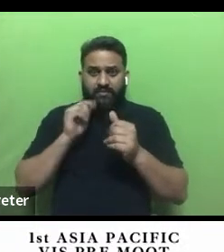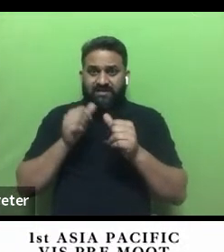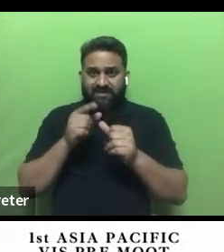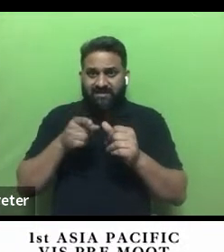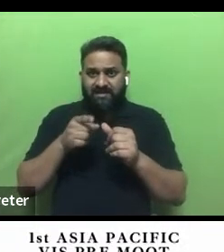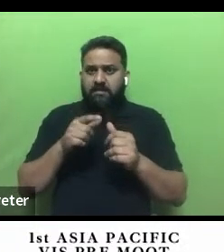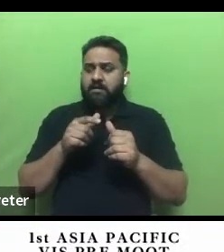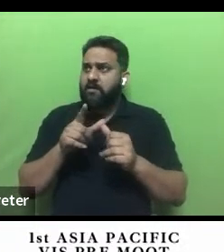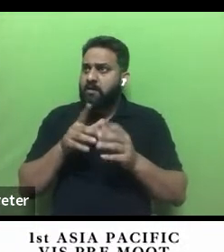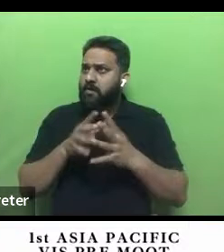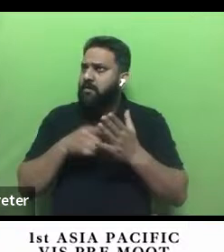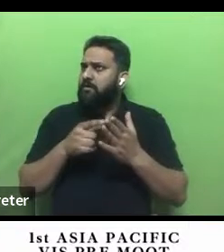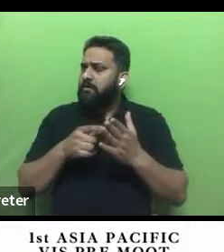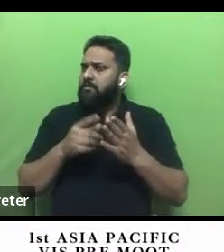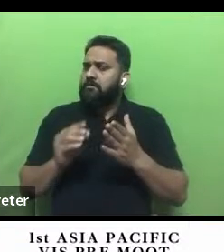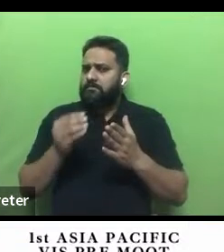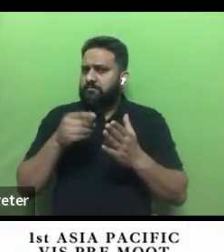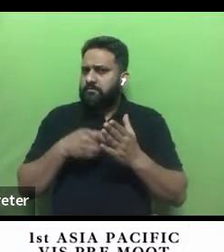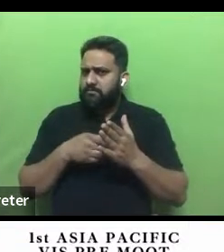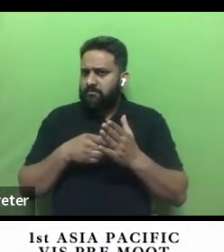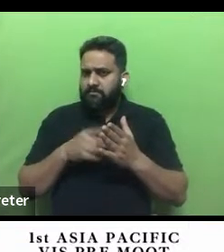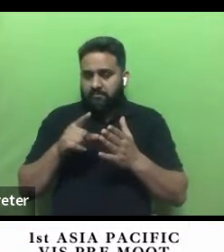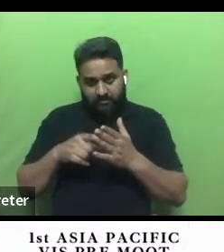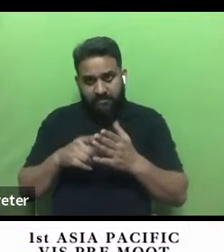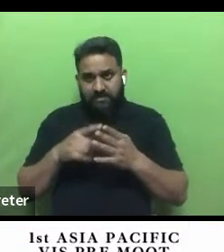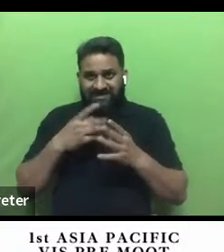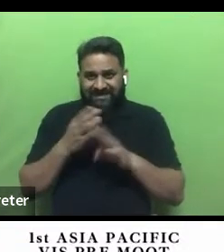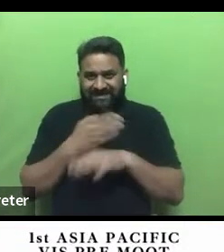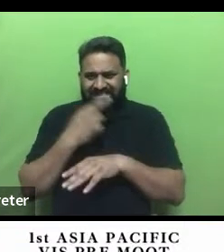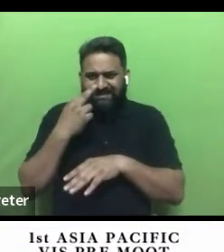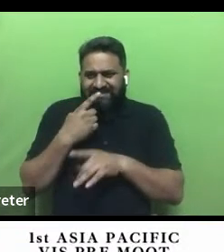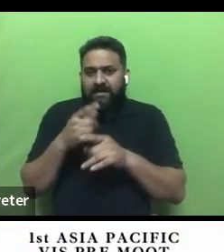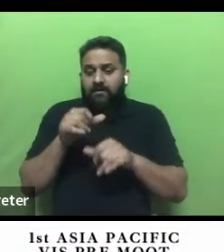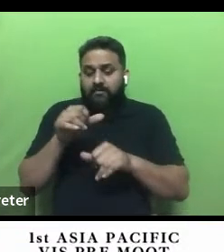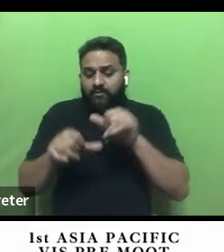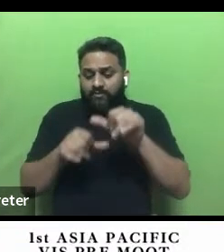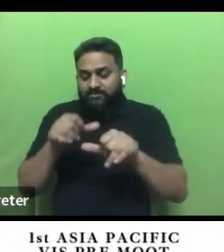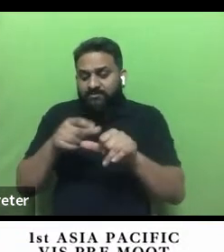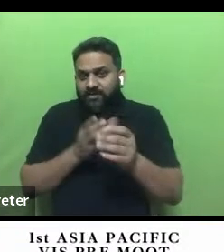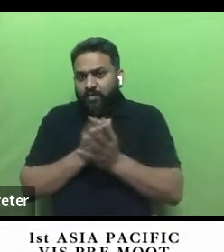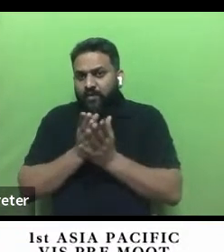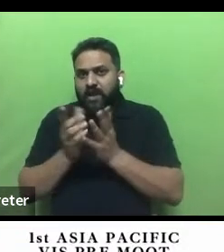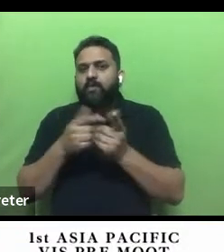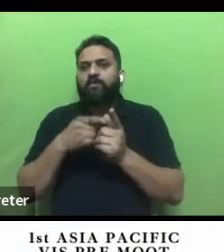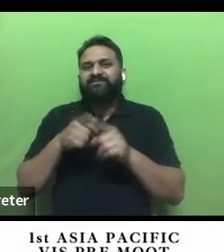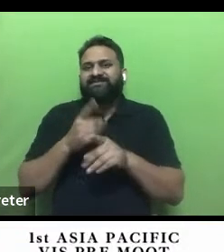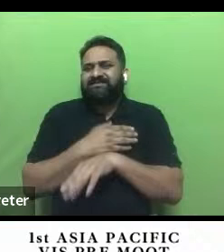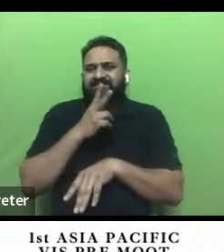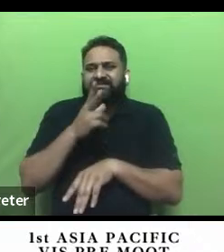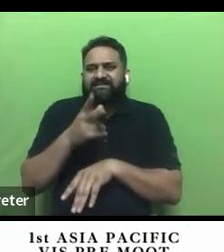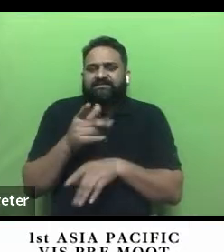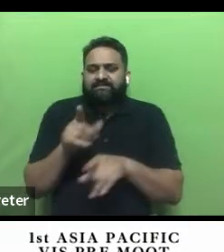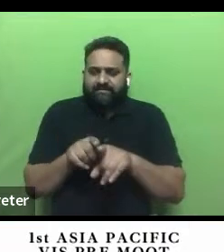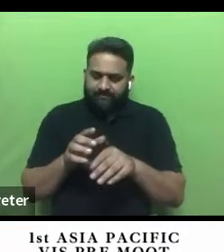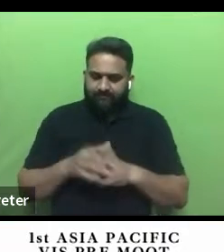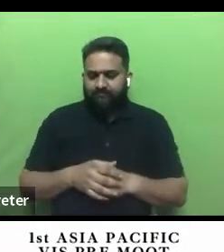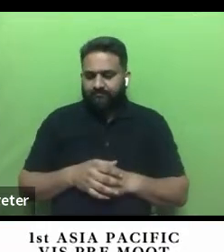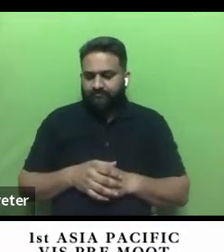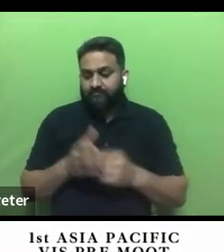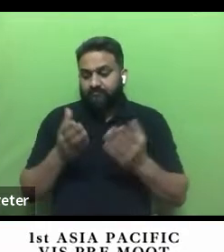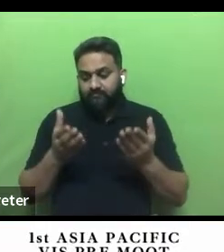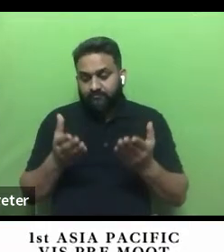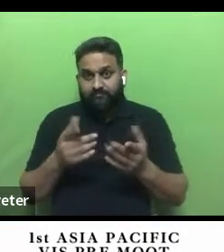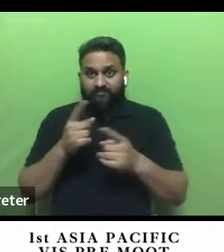arbitration clause for the reason I've just said, the procedural nature of that clause. So for all of